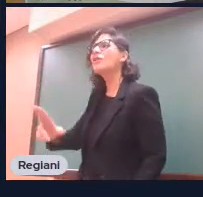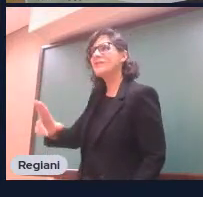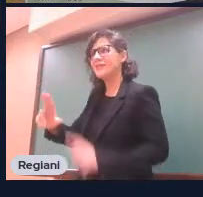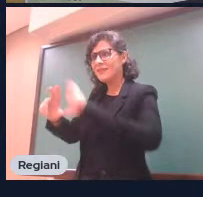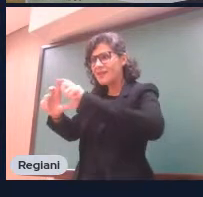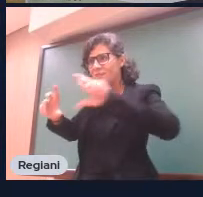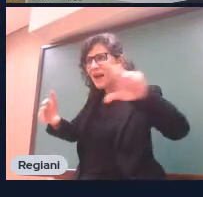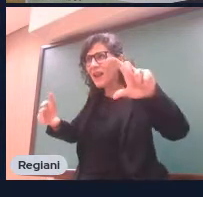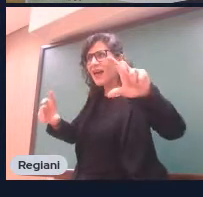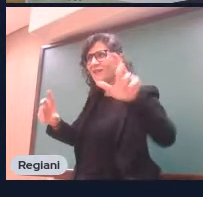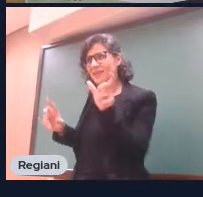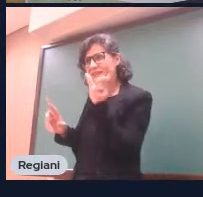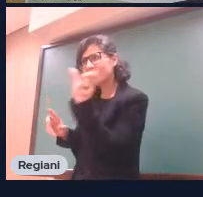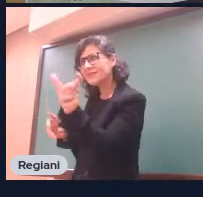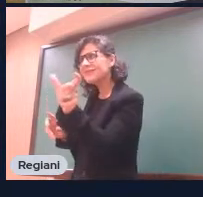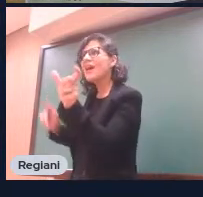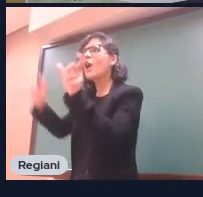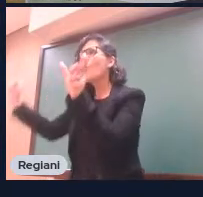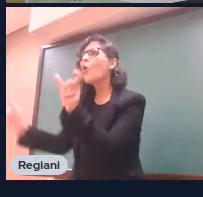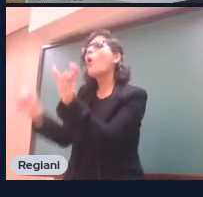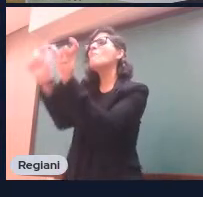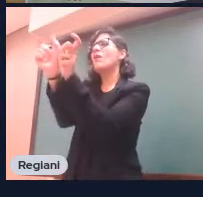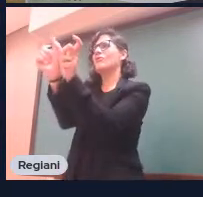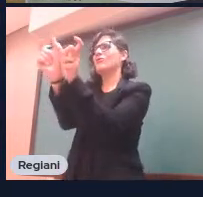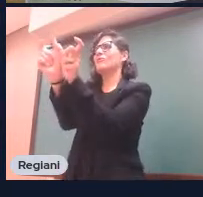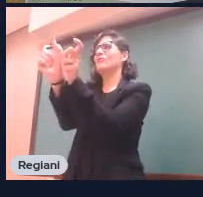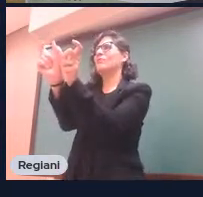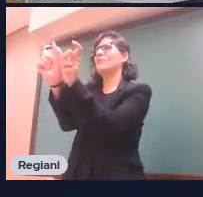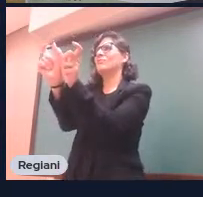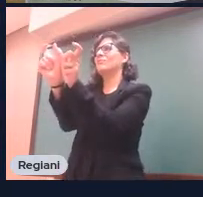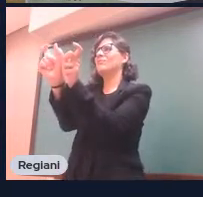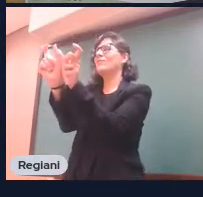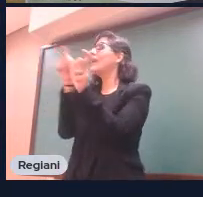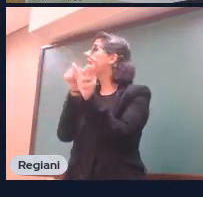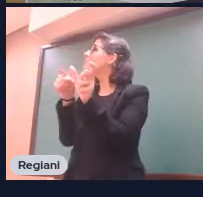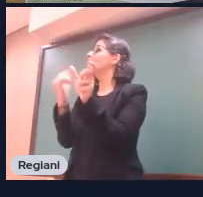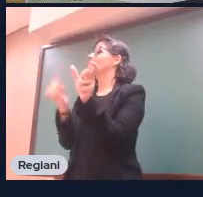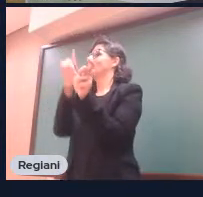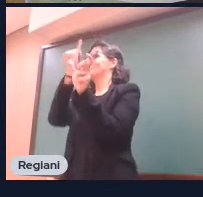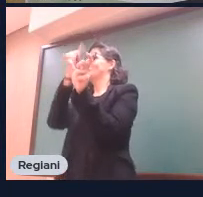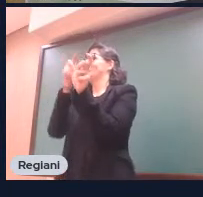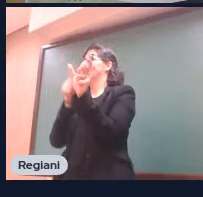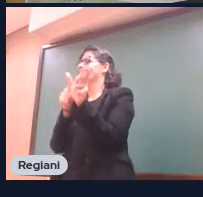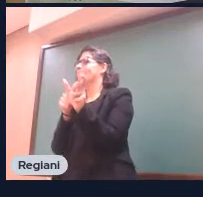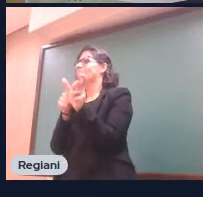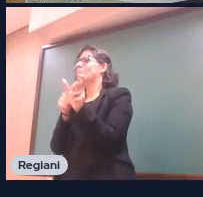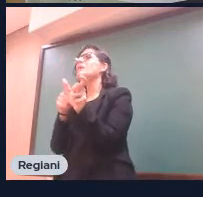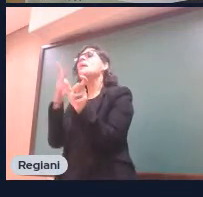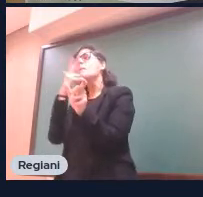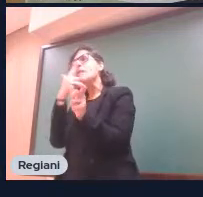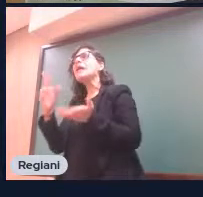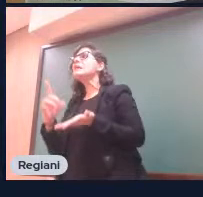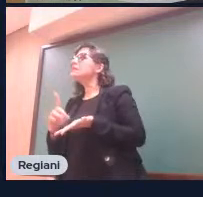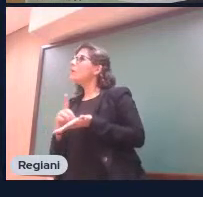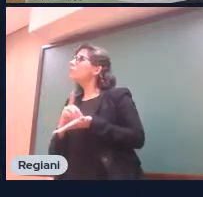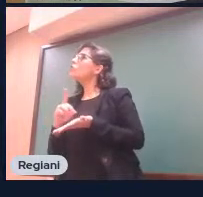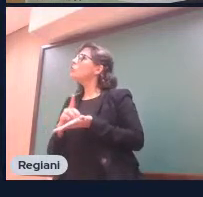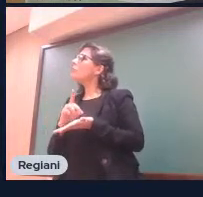word in the Colbert style for defining it. That's the bottom line. And it looks like a good dictionary article.